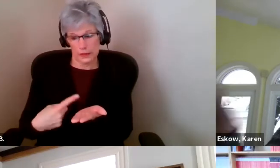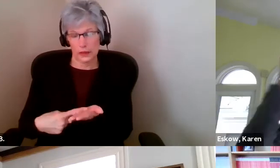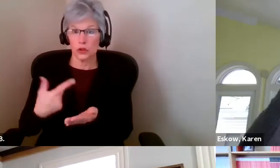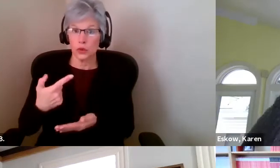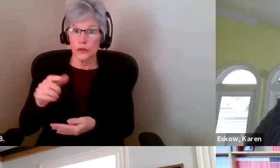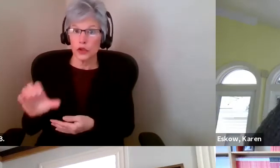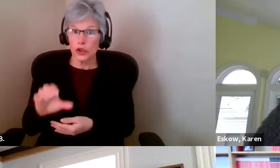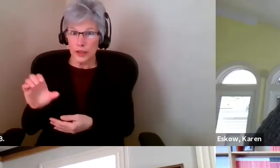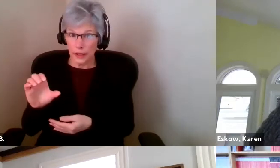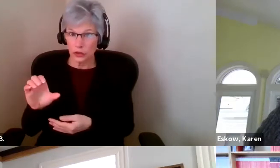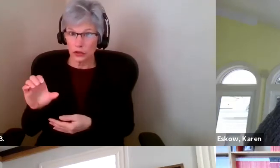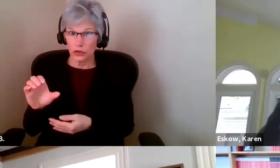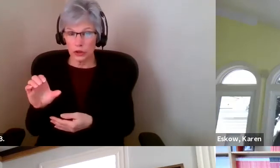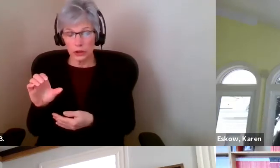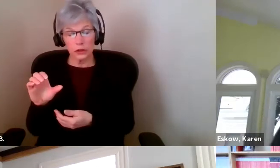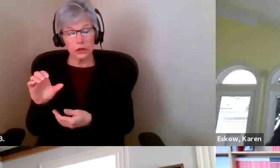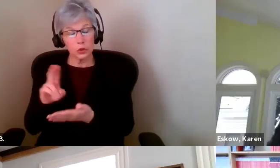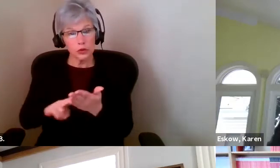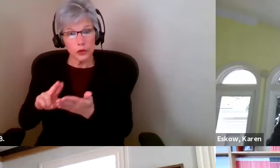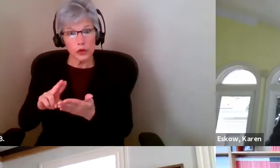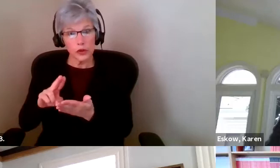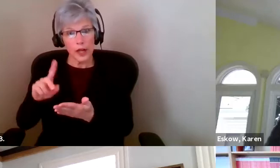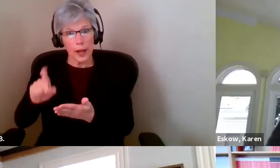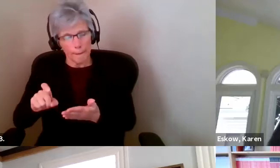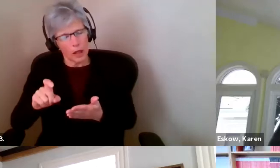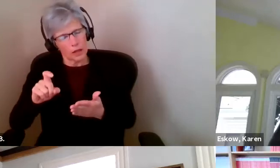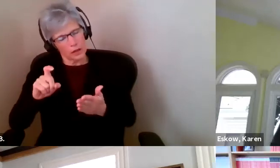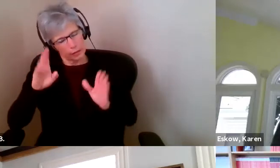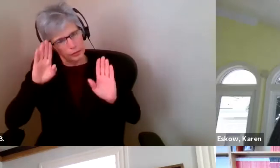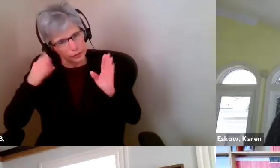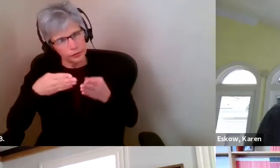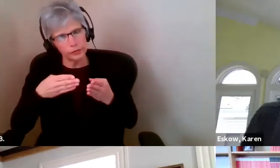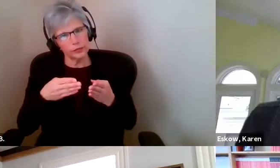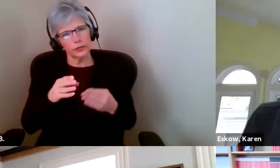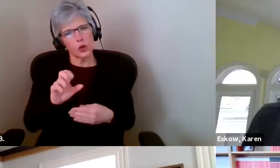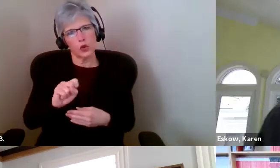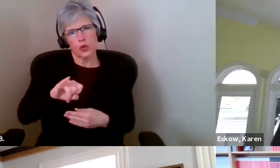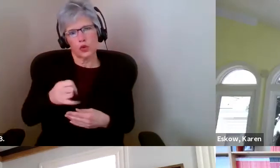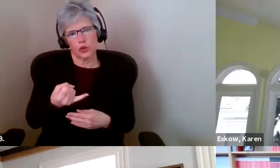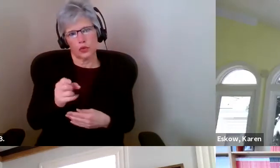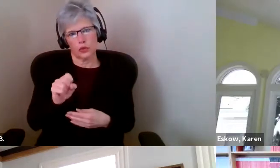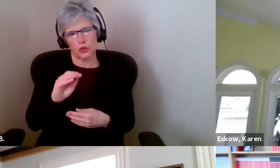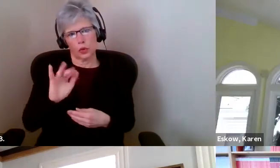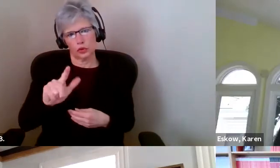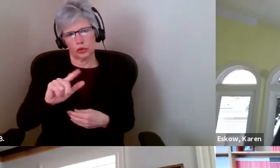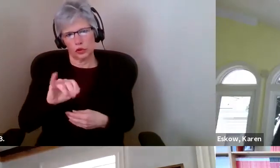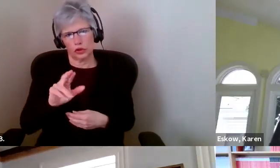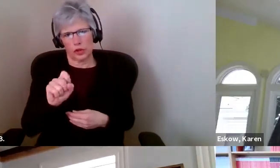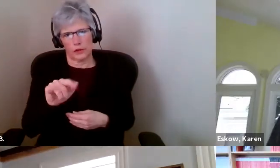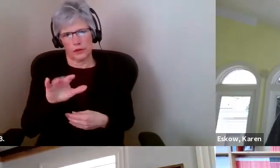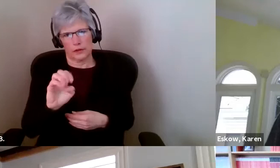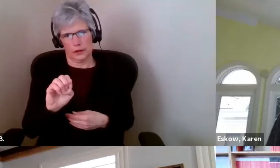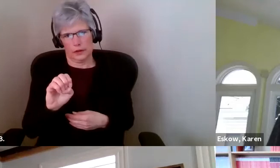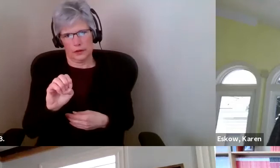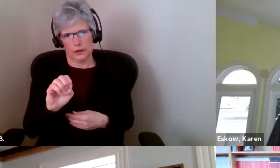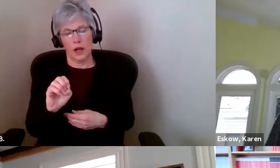justice minded. Now that can happen on a number of levels, but action is really important. How do we put social justice into